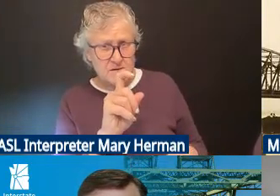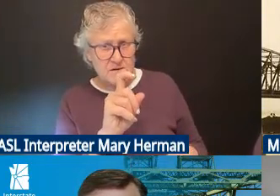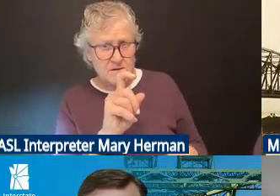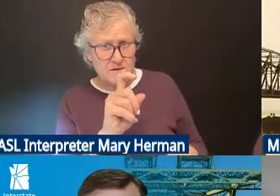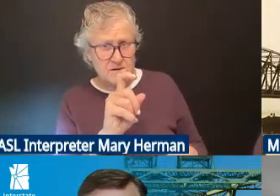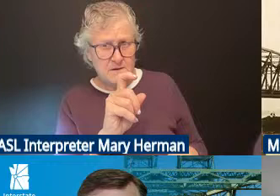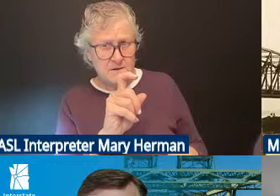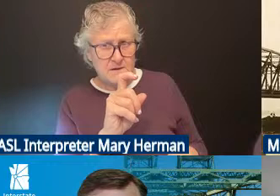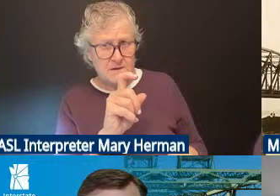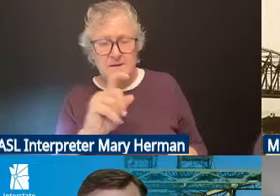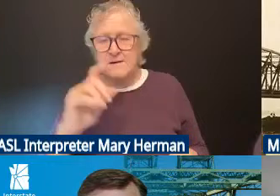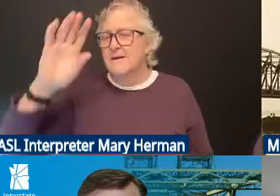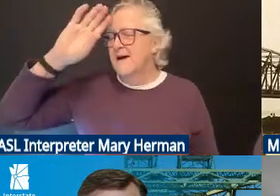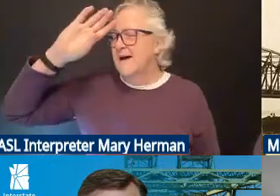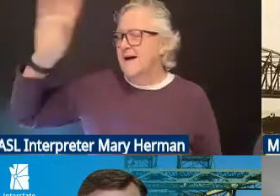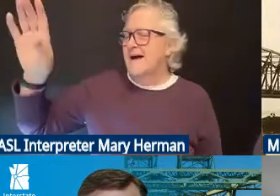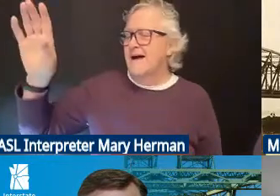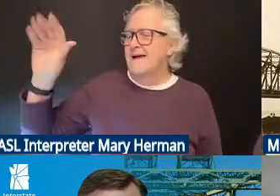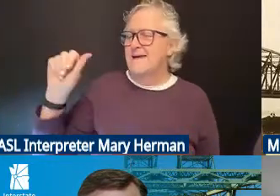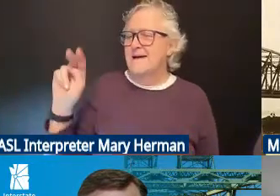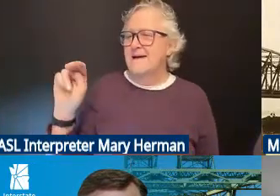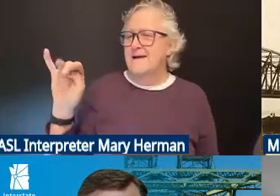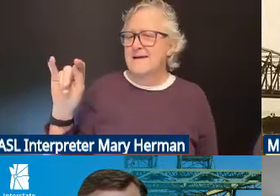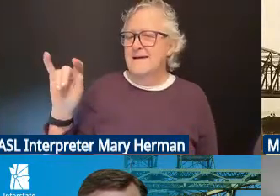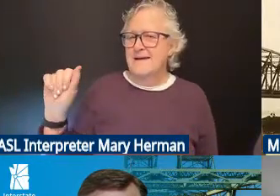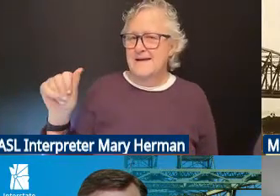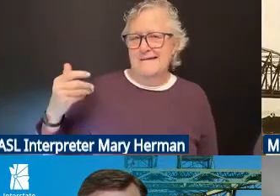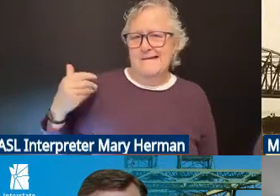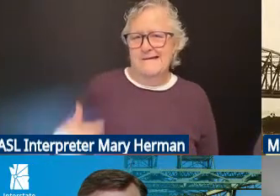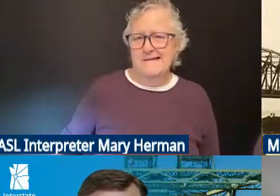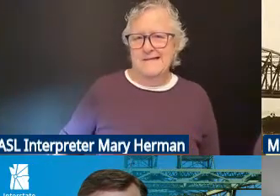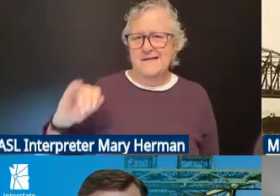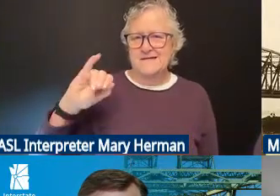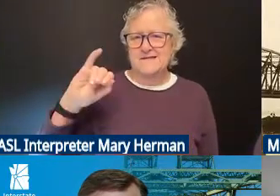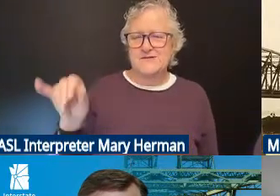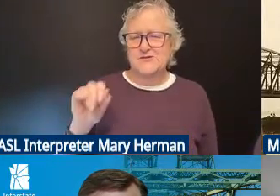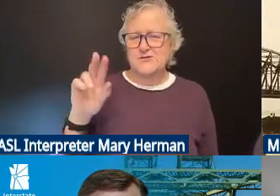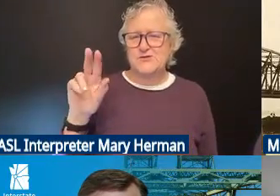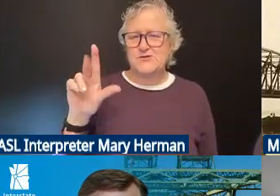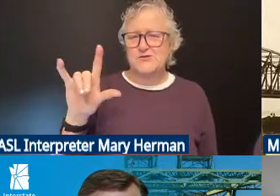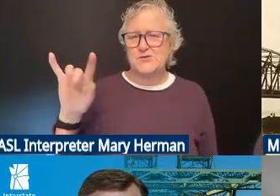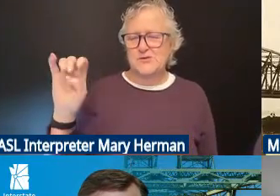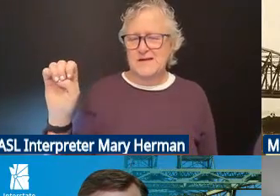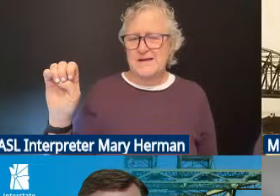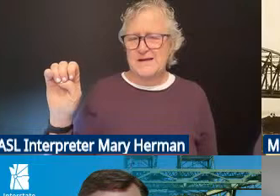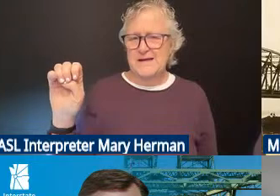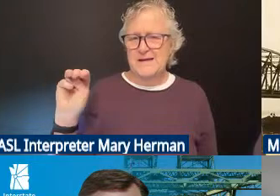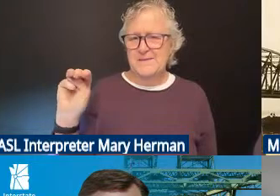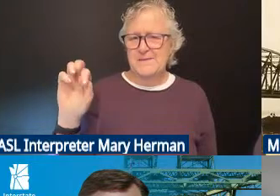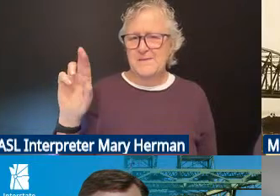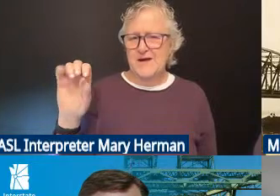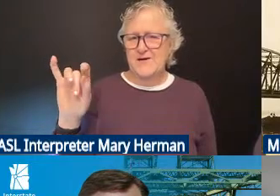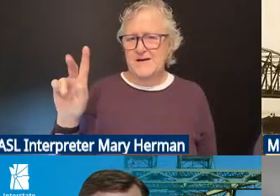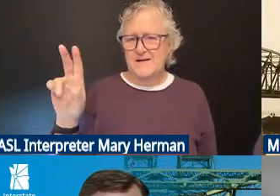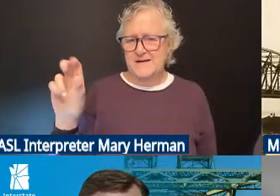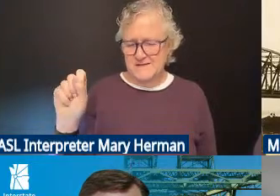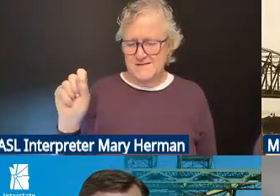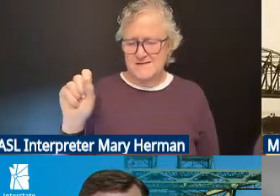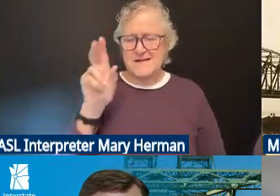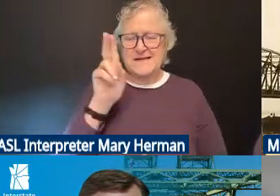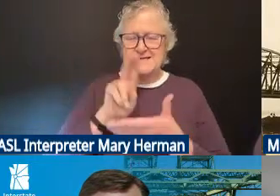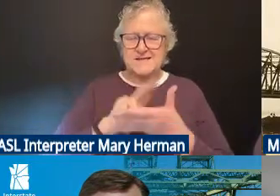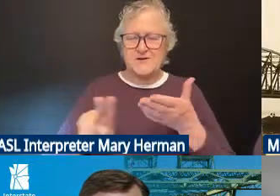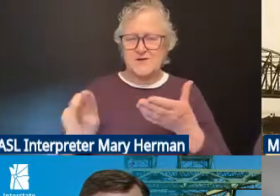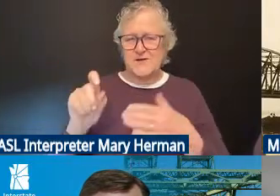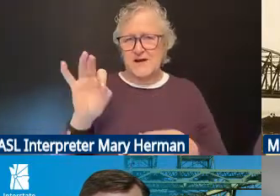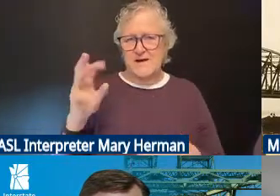Hi, Anita. This is Julie Meredith, Secretary of Washington State. Oh, Julie. Hi. I just wanted